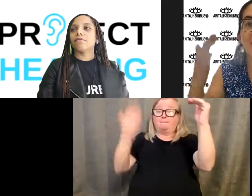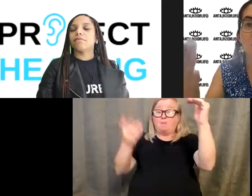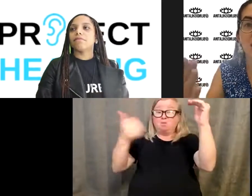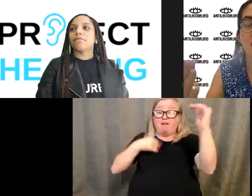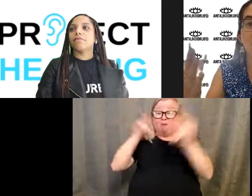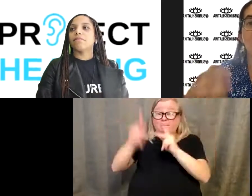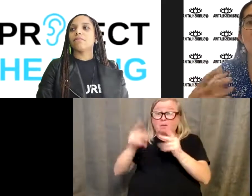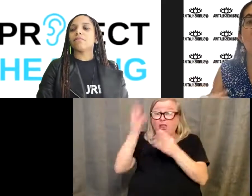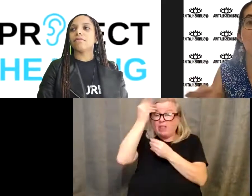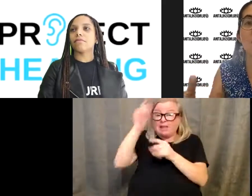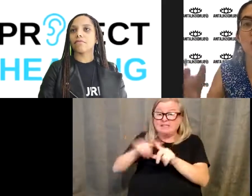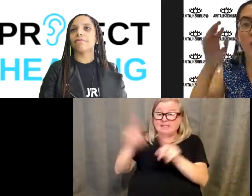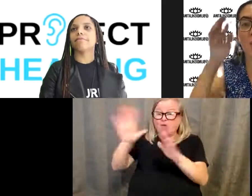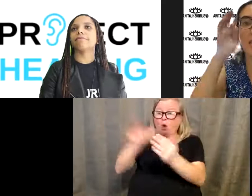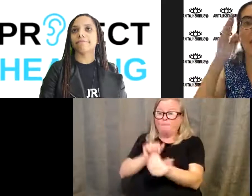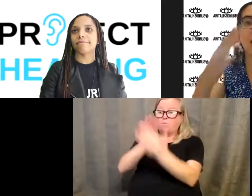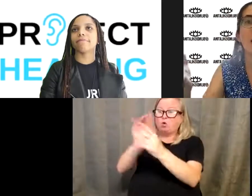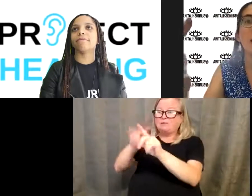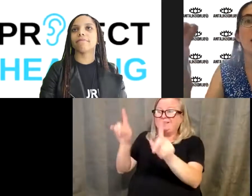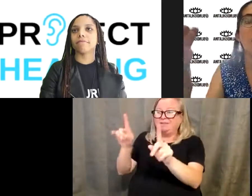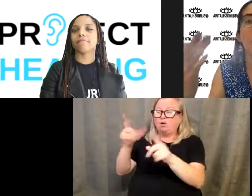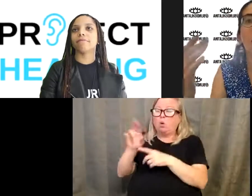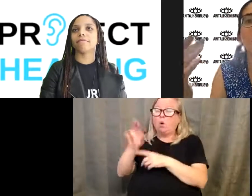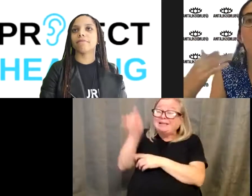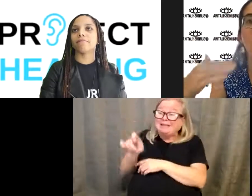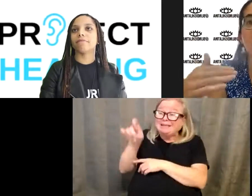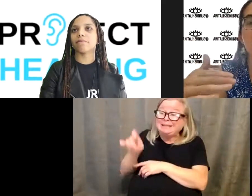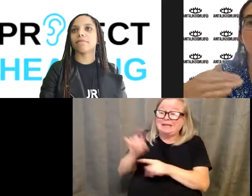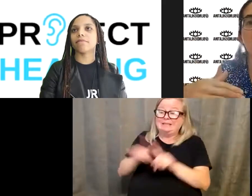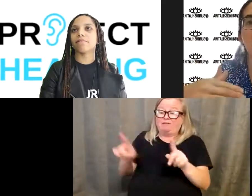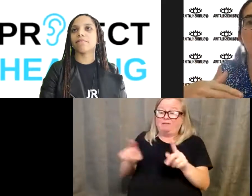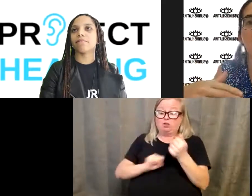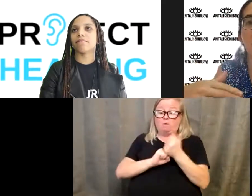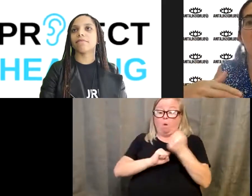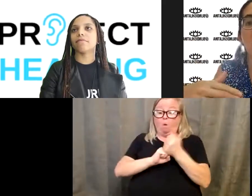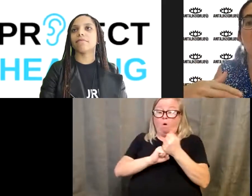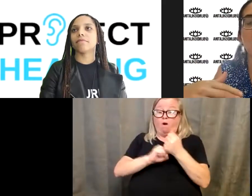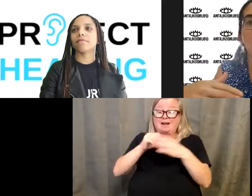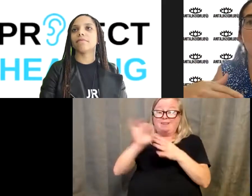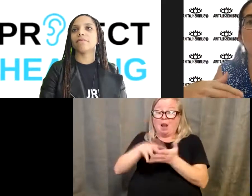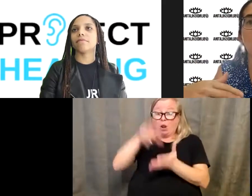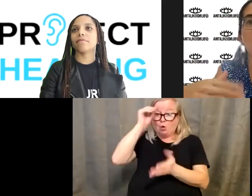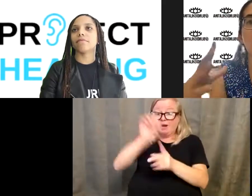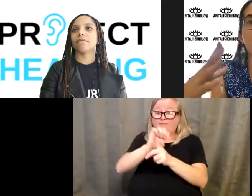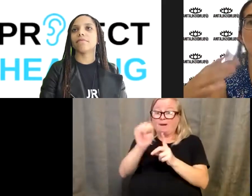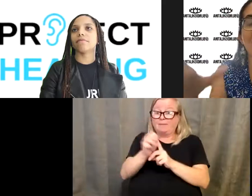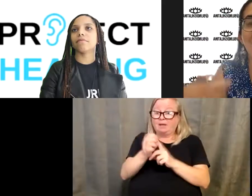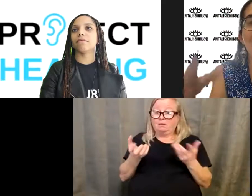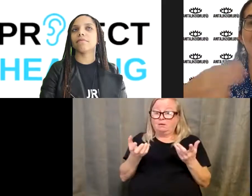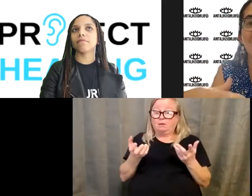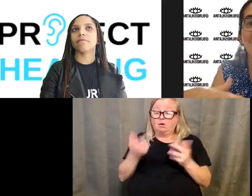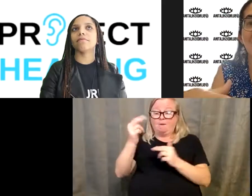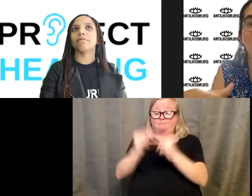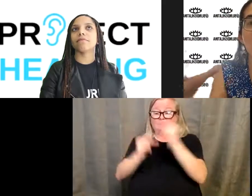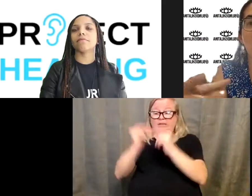think differently, that have different approaches or need different supports in the learning environment. So just building that